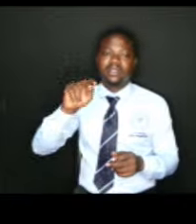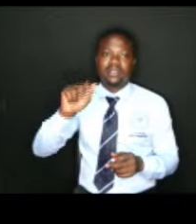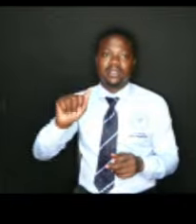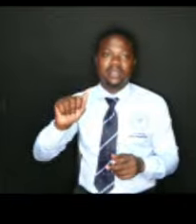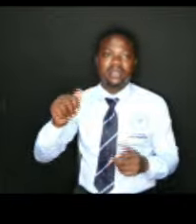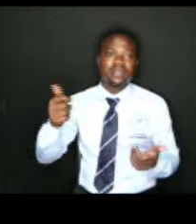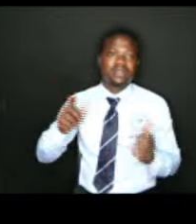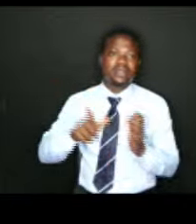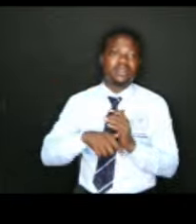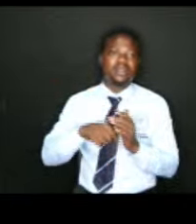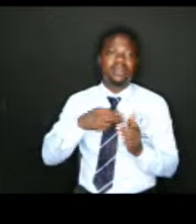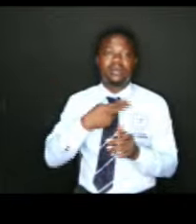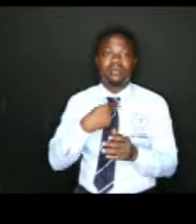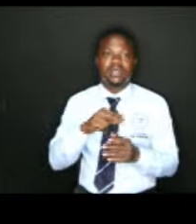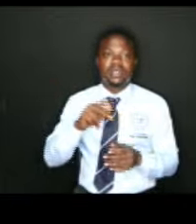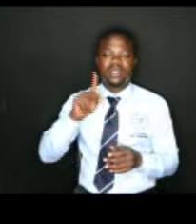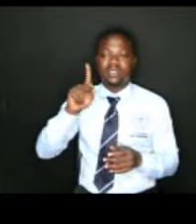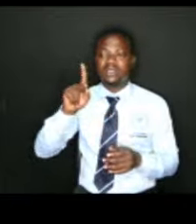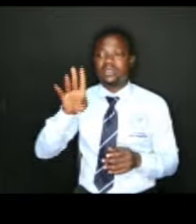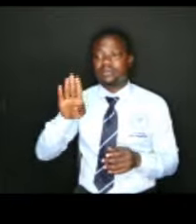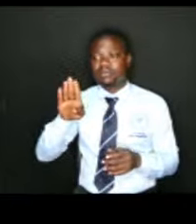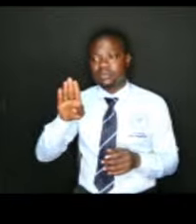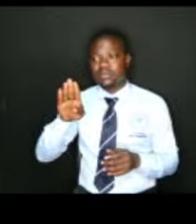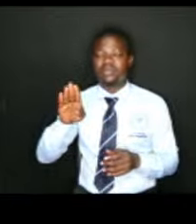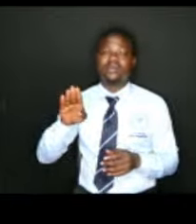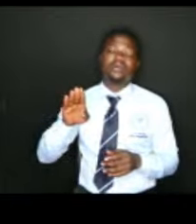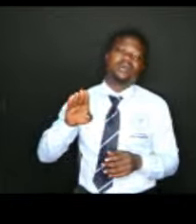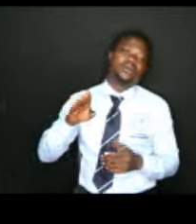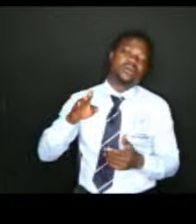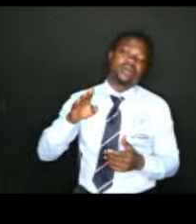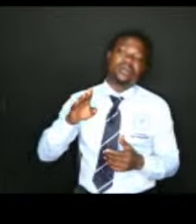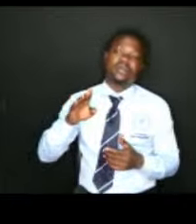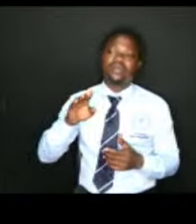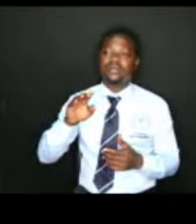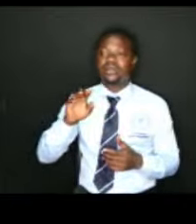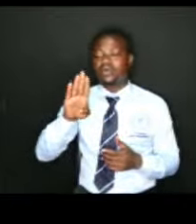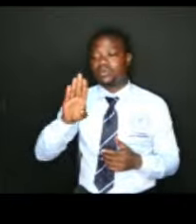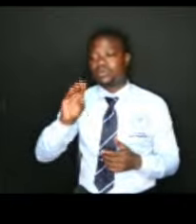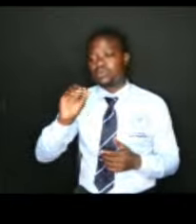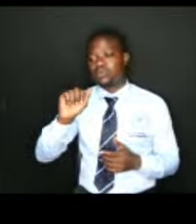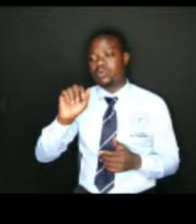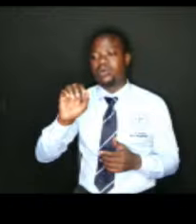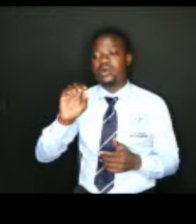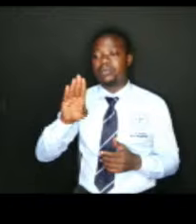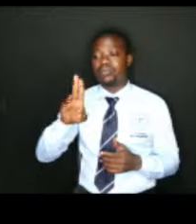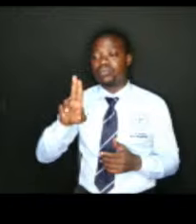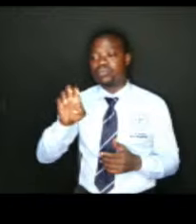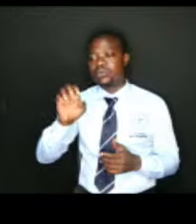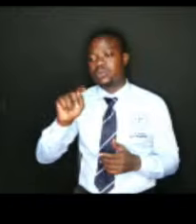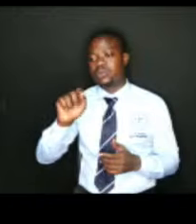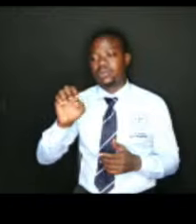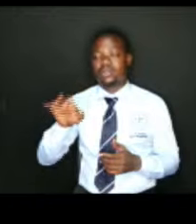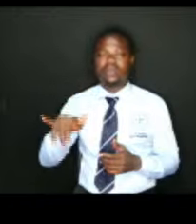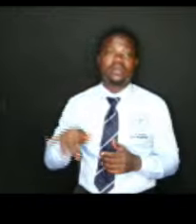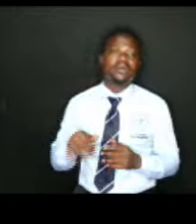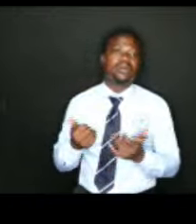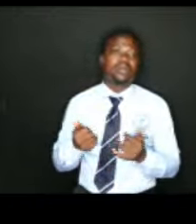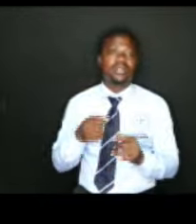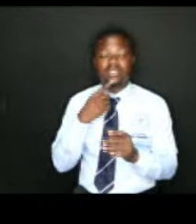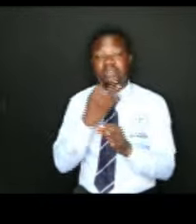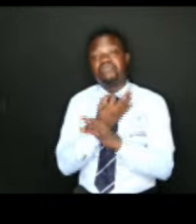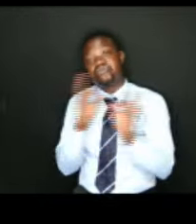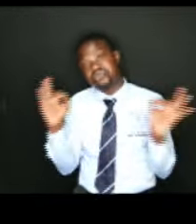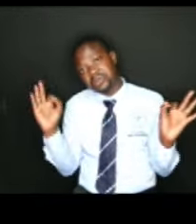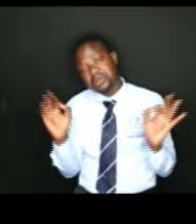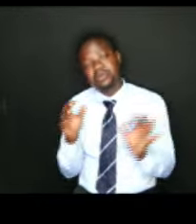then Osofo QB Emmanuel Chibwete, all on the bill. It is free. And the joy is that